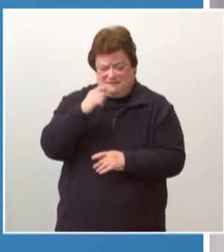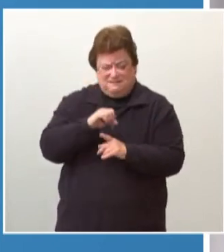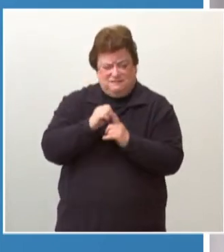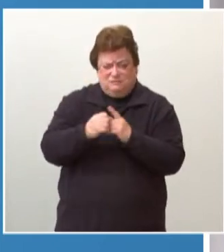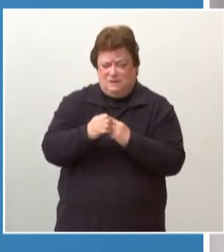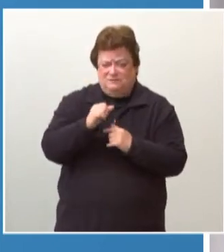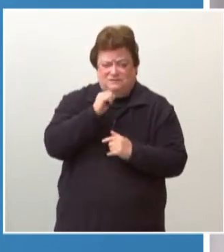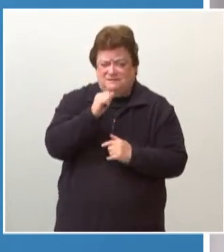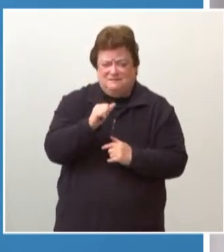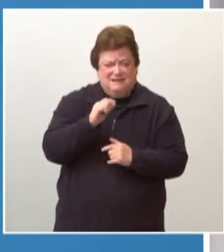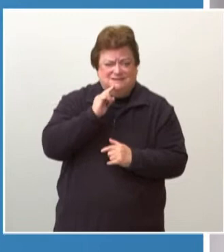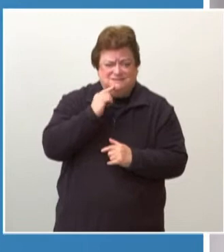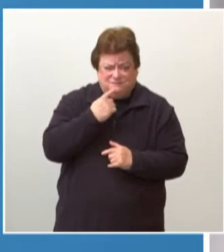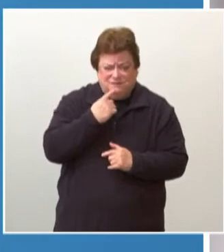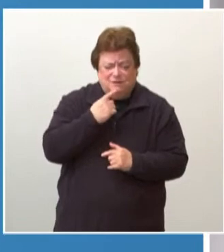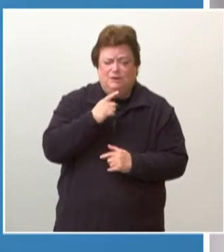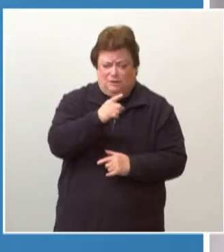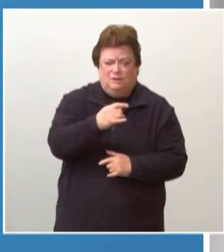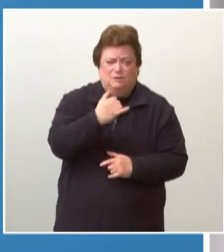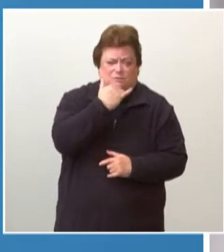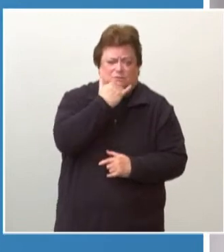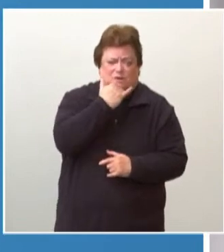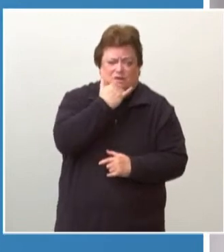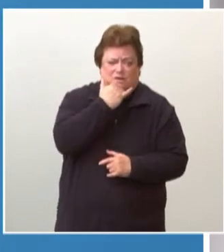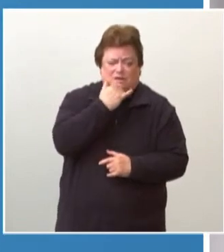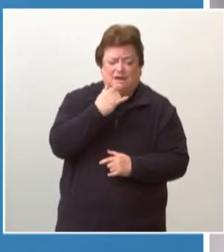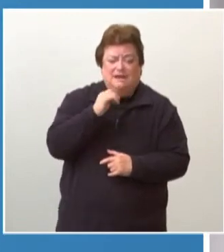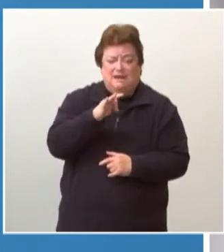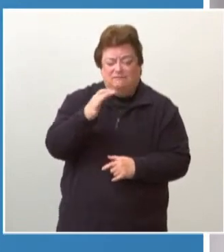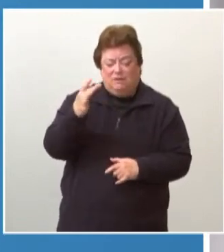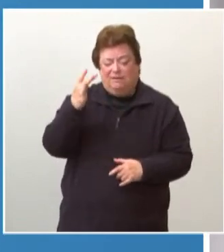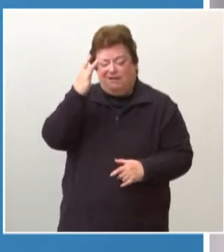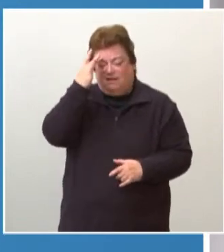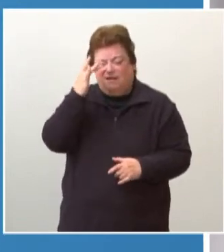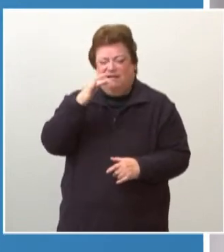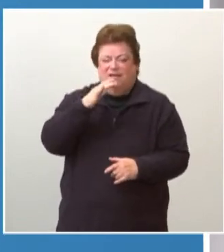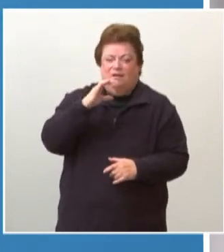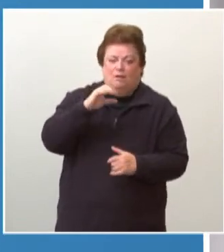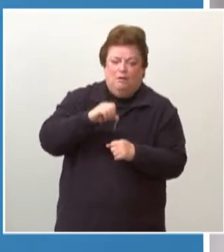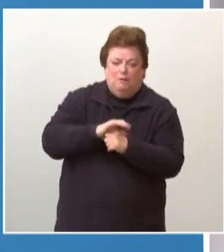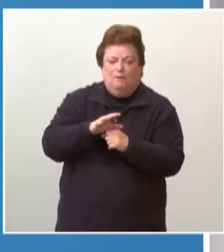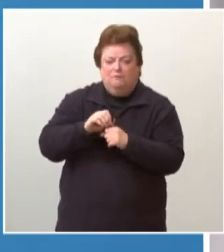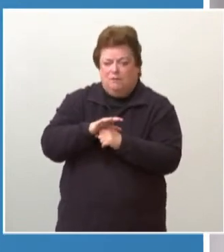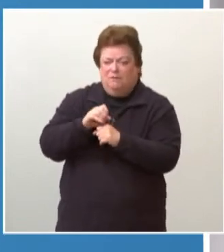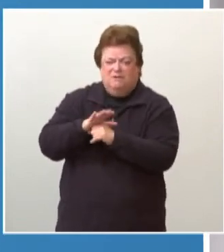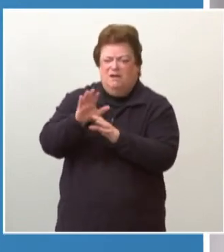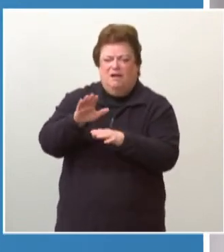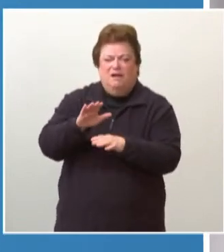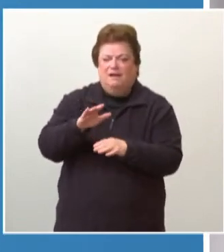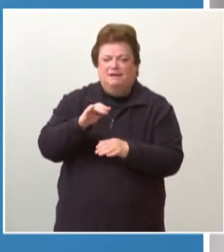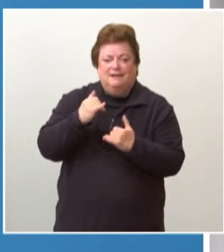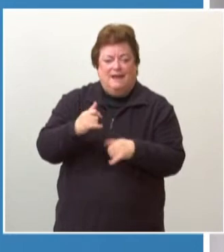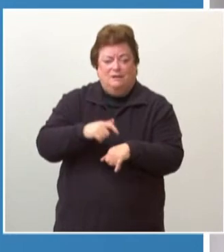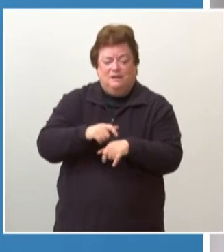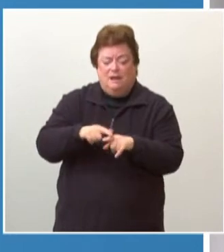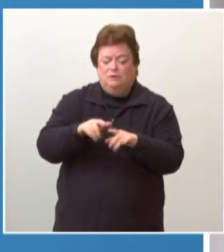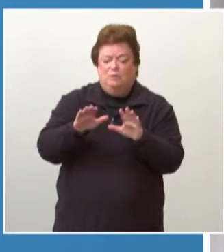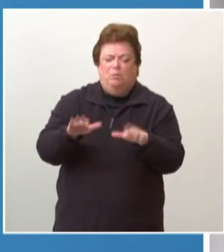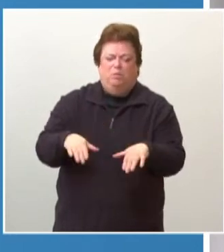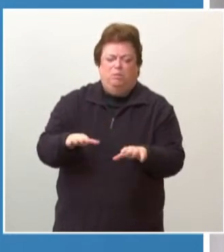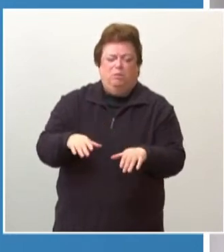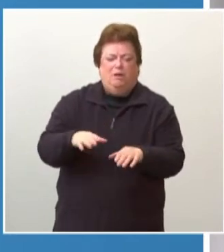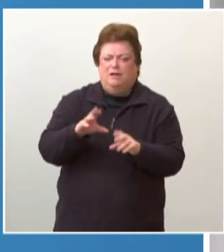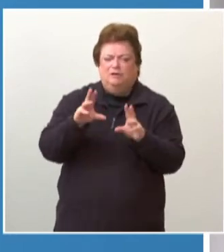you're wrong. If you're sick of COVID, now is not the time to become complacent. If you've been taking